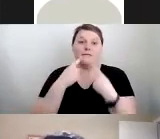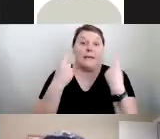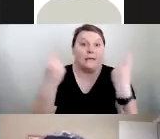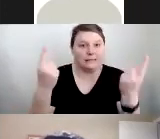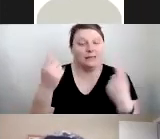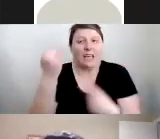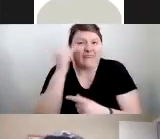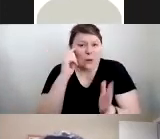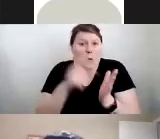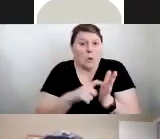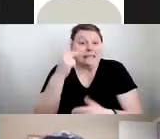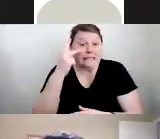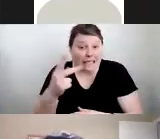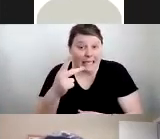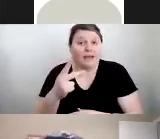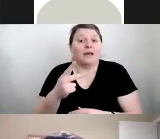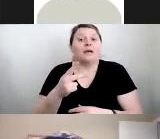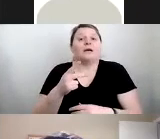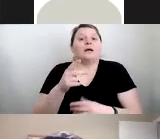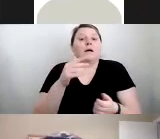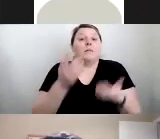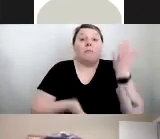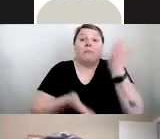wards, chances are the doctor's never seen a